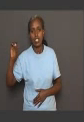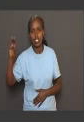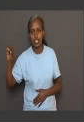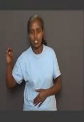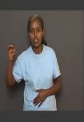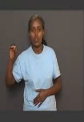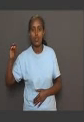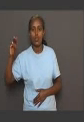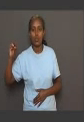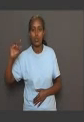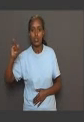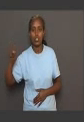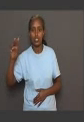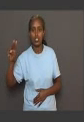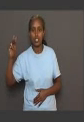conjunction,